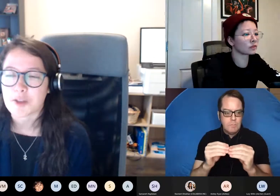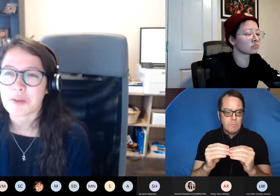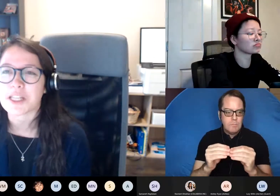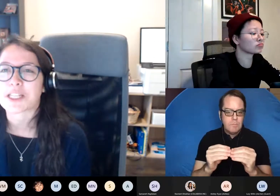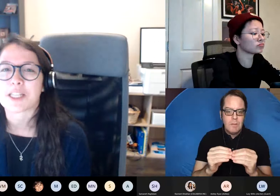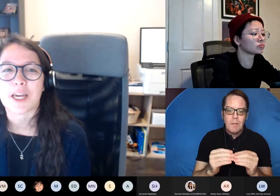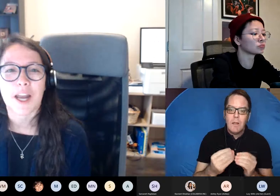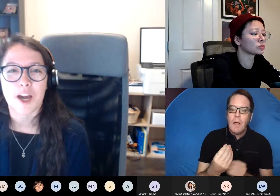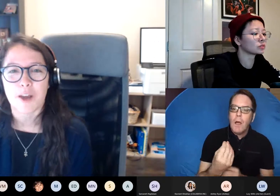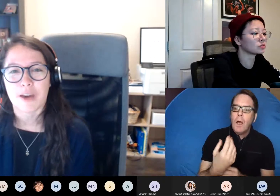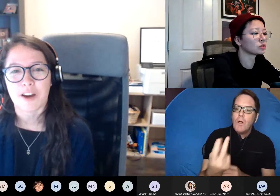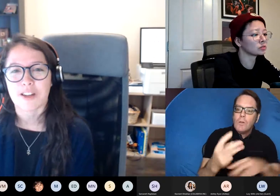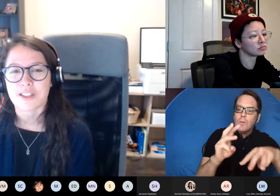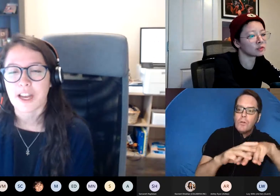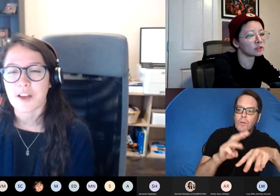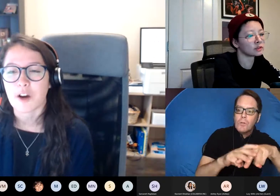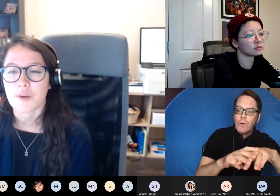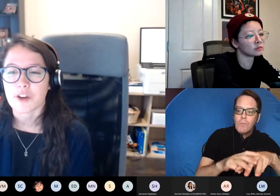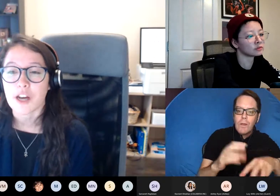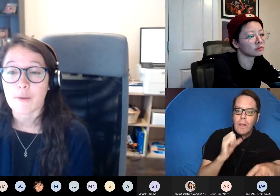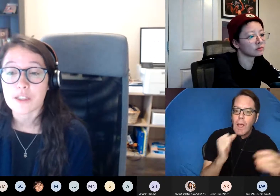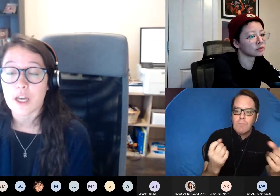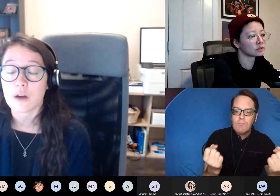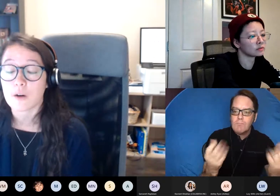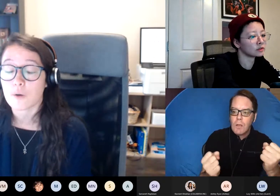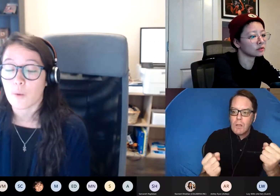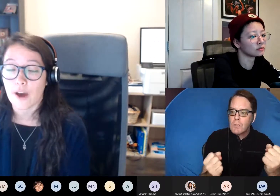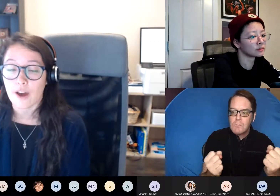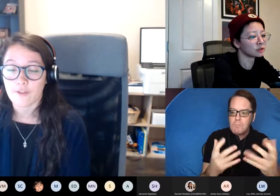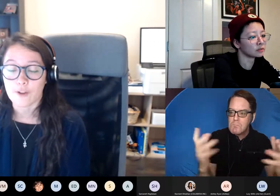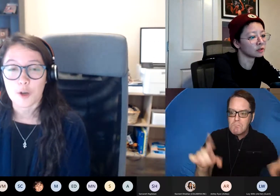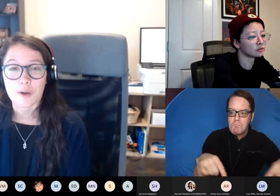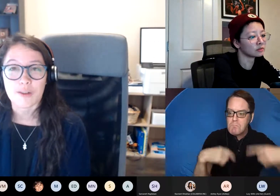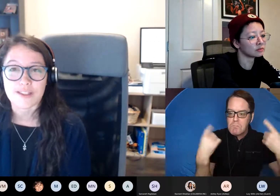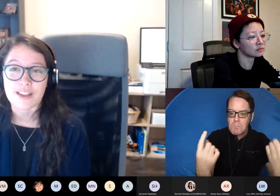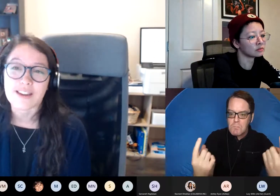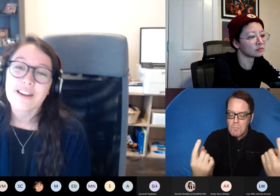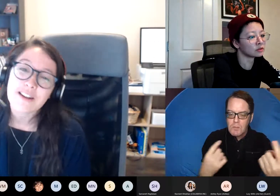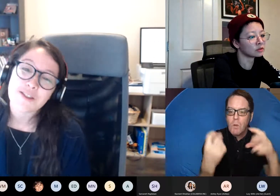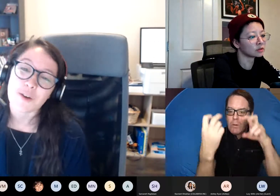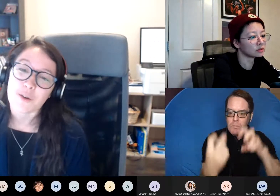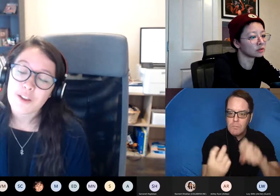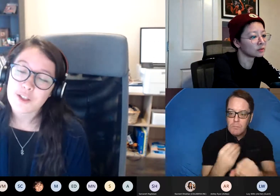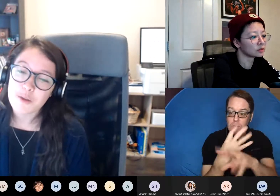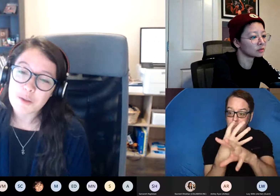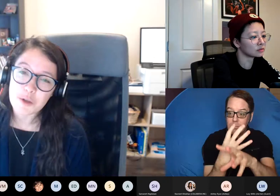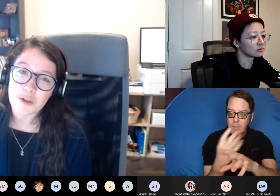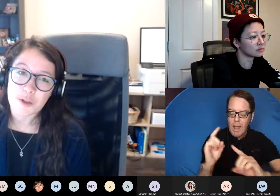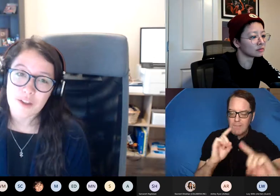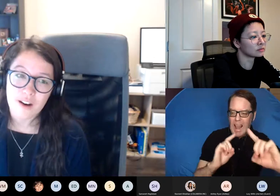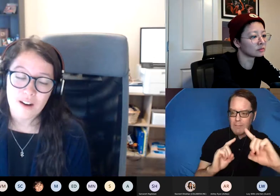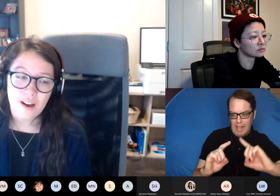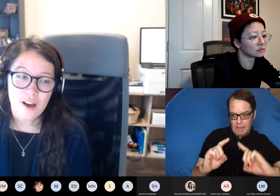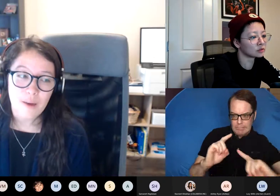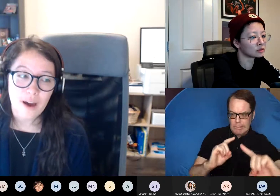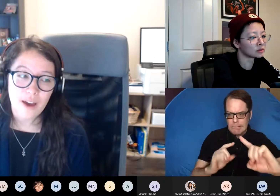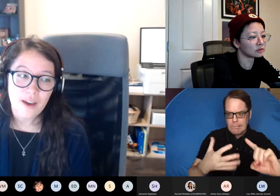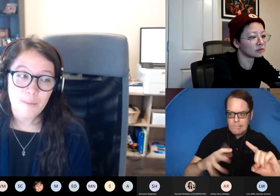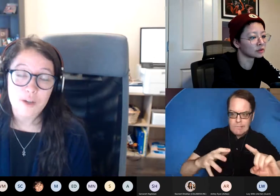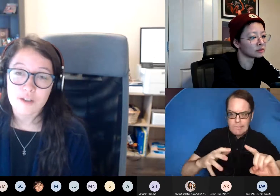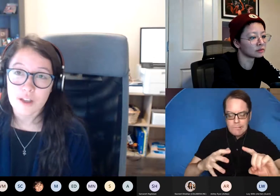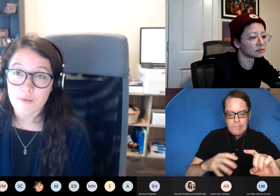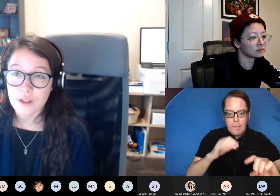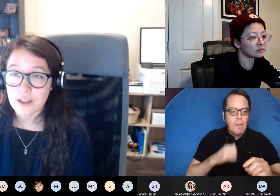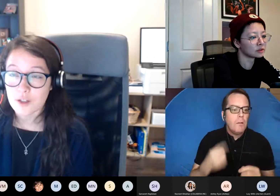because we've mostly been texting, and I got back on a signing call with her and I was like, oh wow, I feel a little bit rusty. So there's always more to learn there.